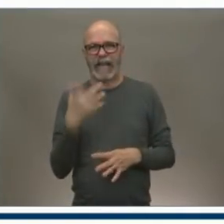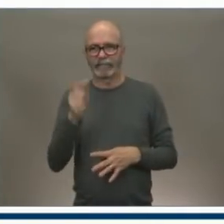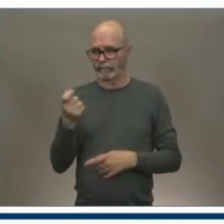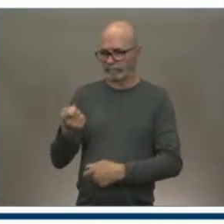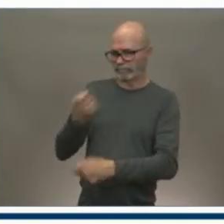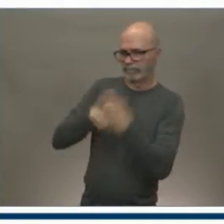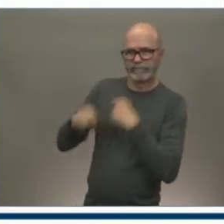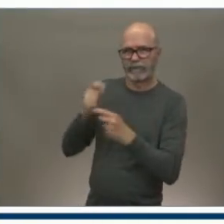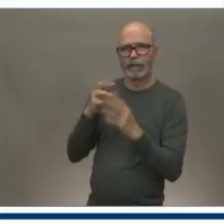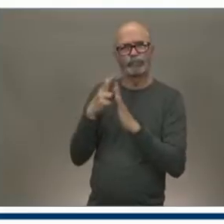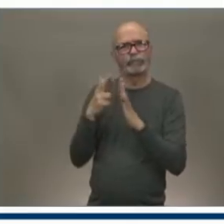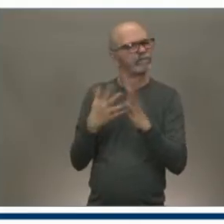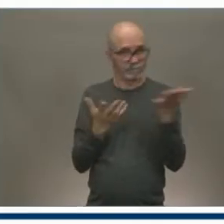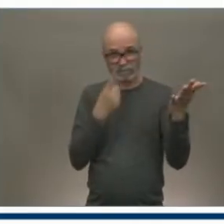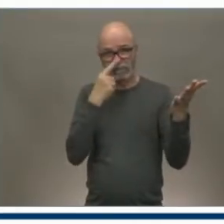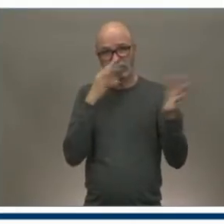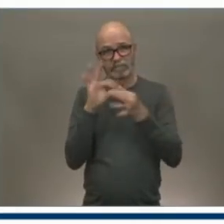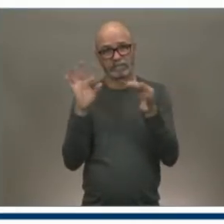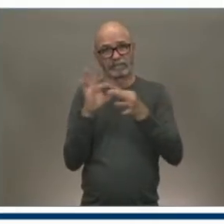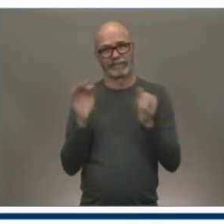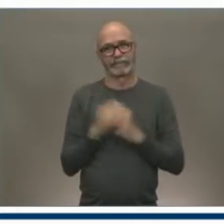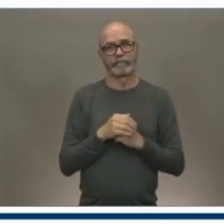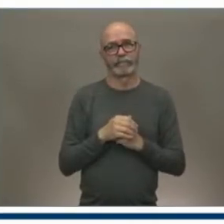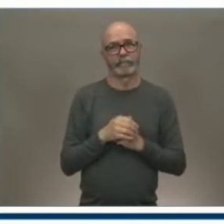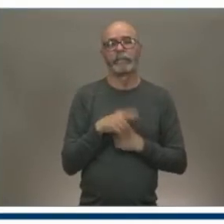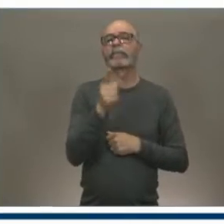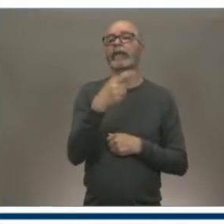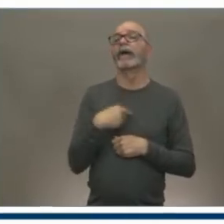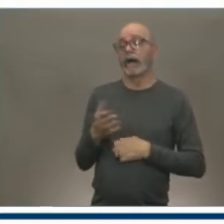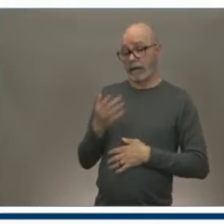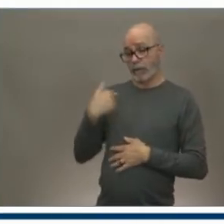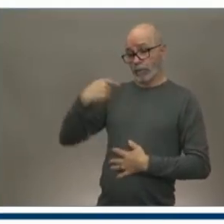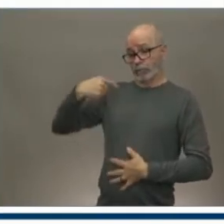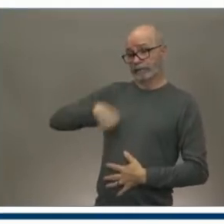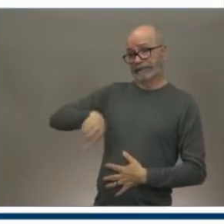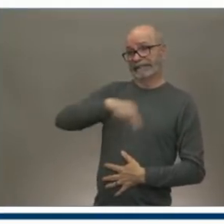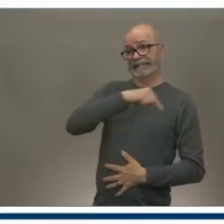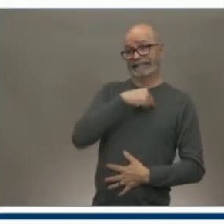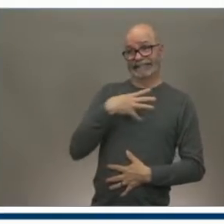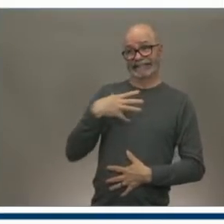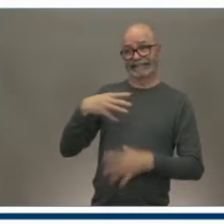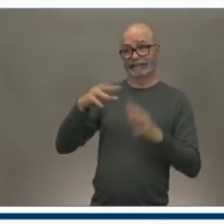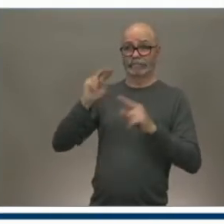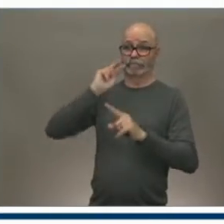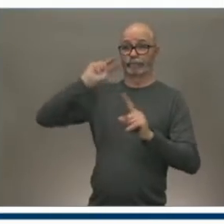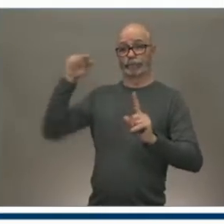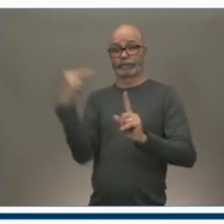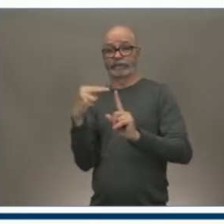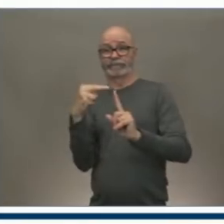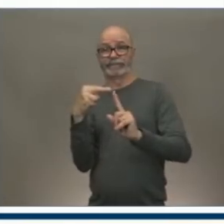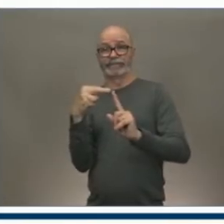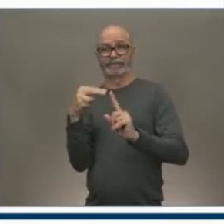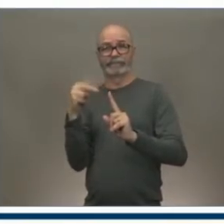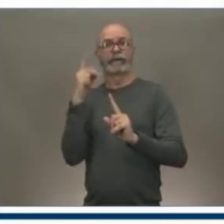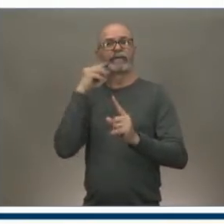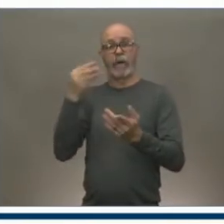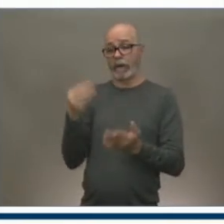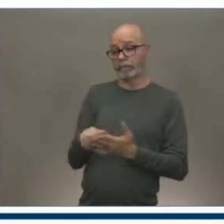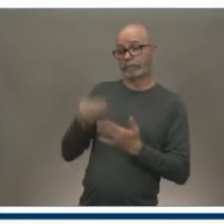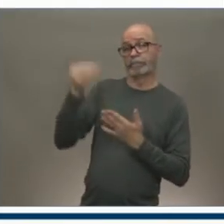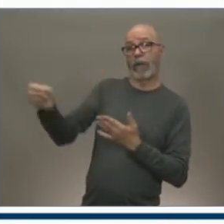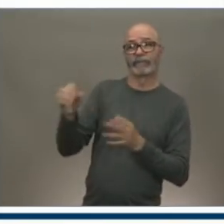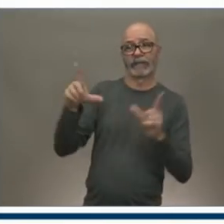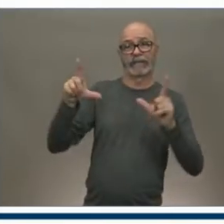to that? We have a different point of view on this. As we've said all along, that buyer's license is related